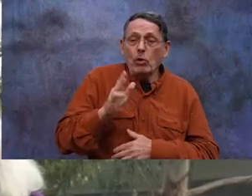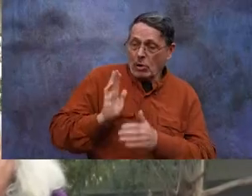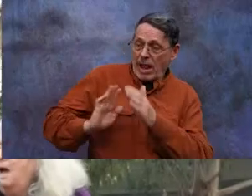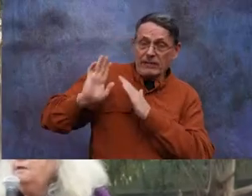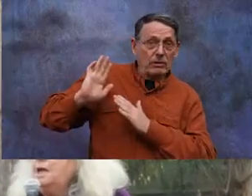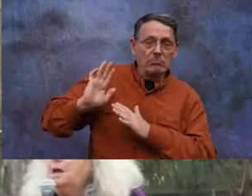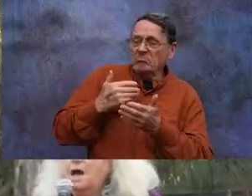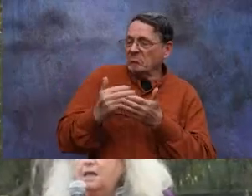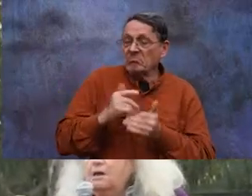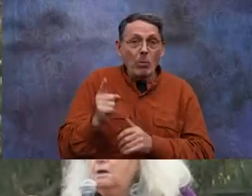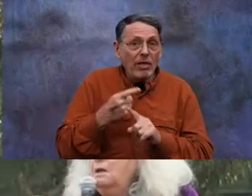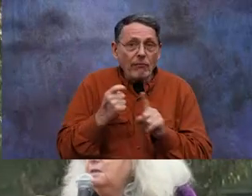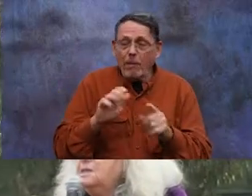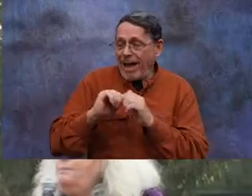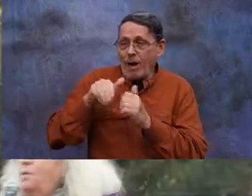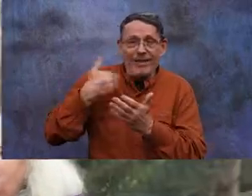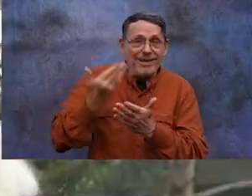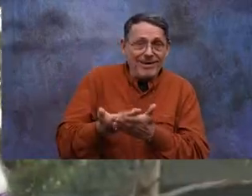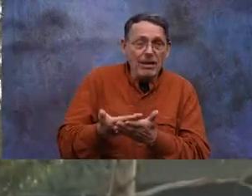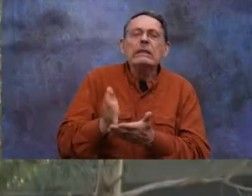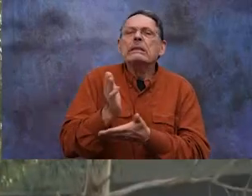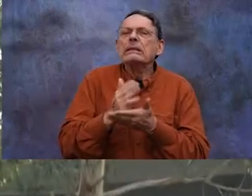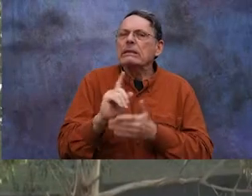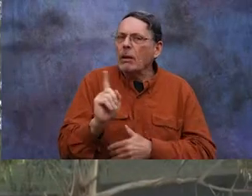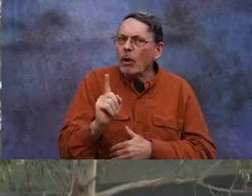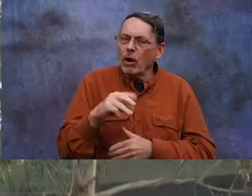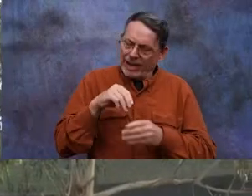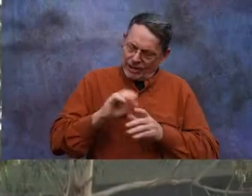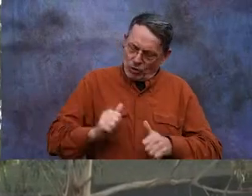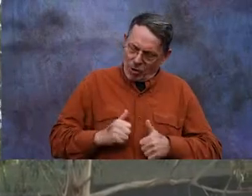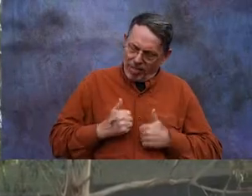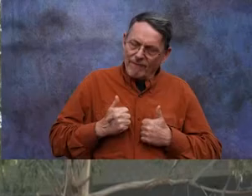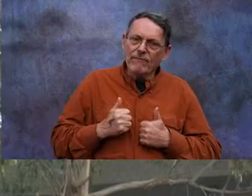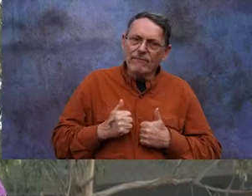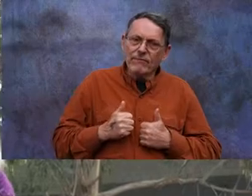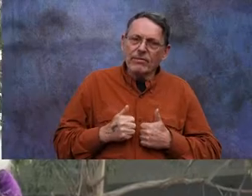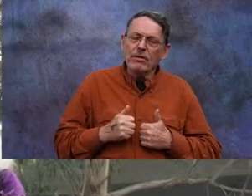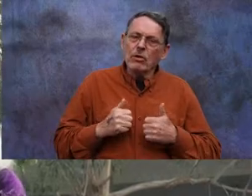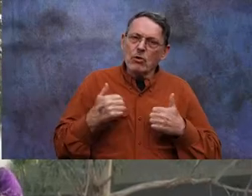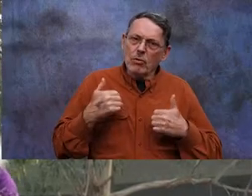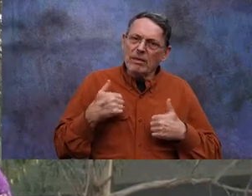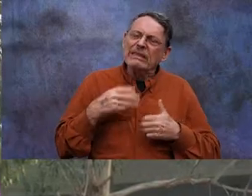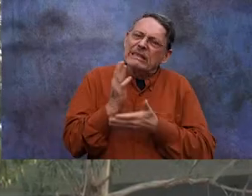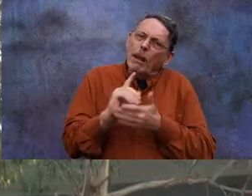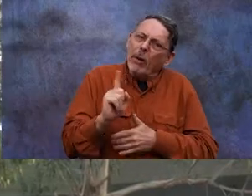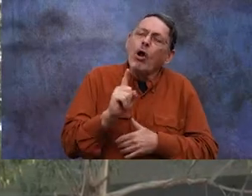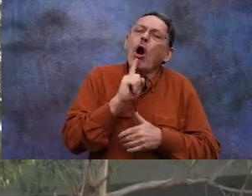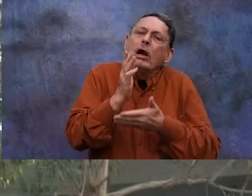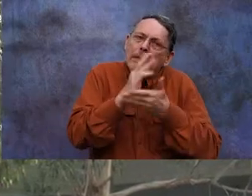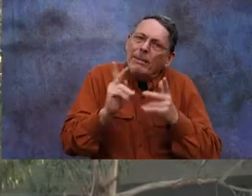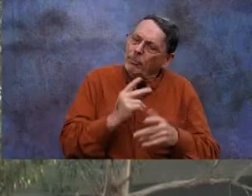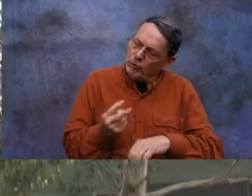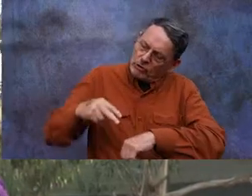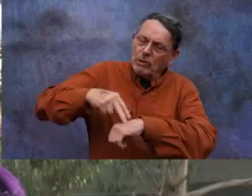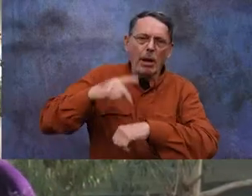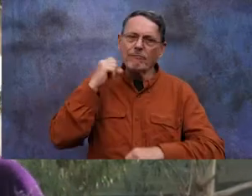came from, how they got here, somewhere in your line, there are those who stood up for justice.